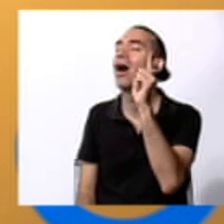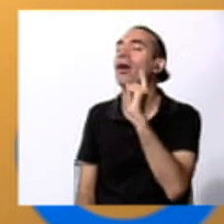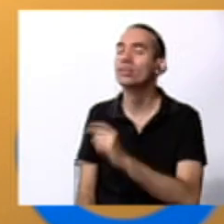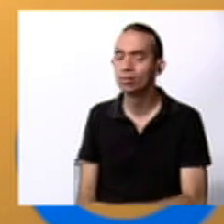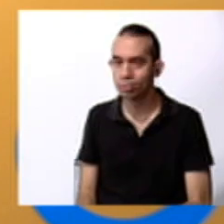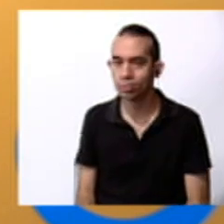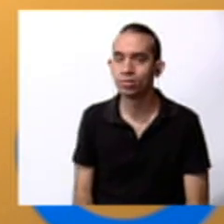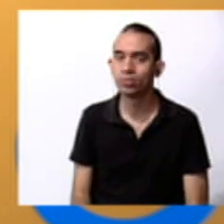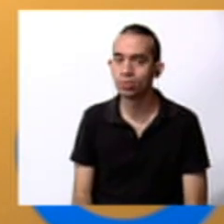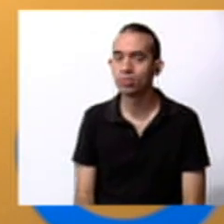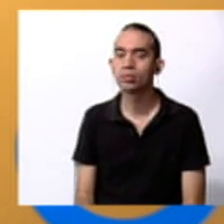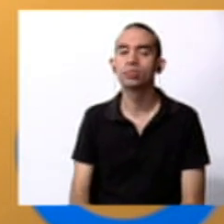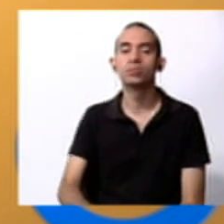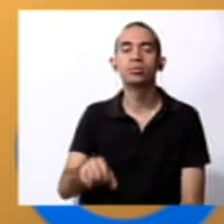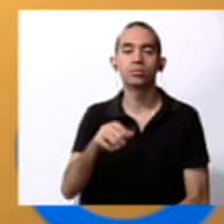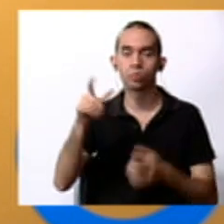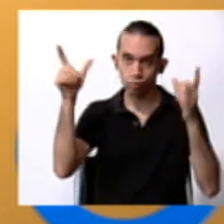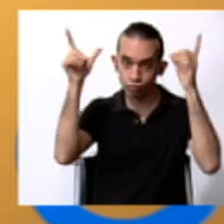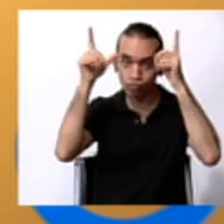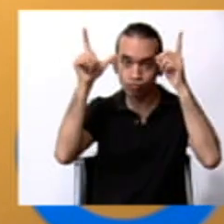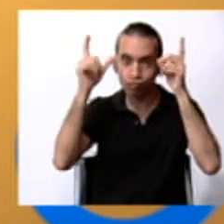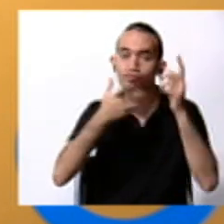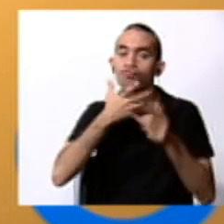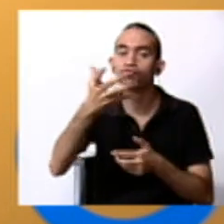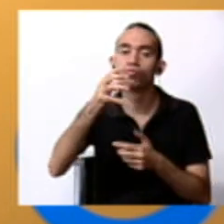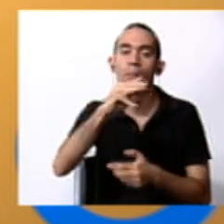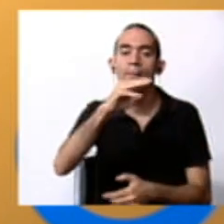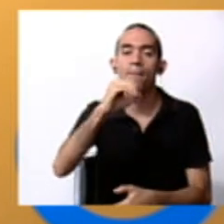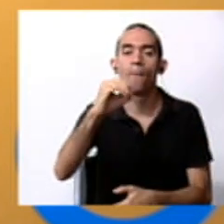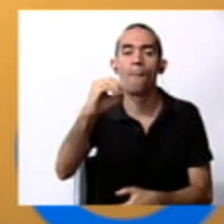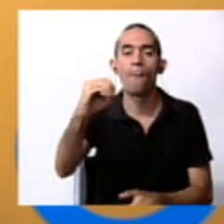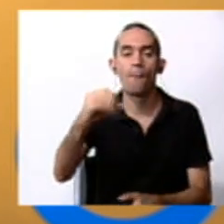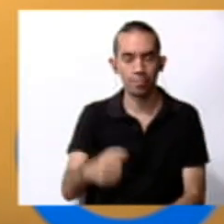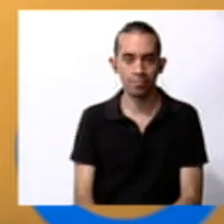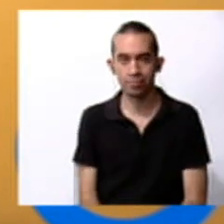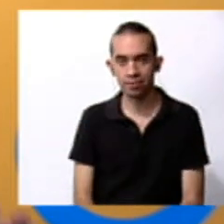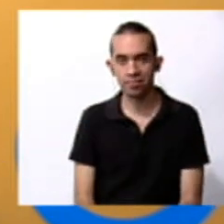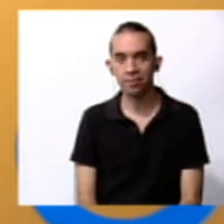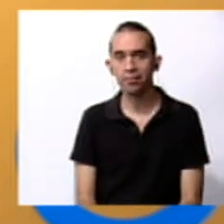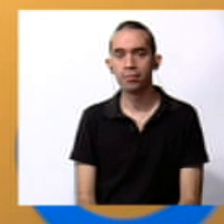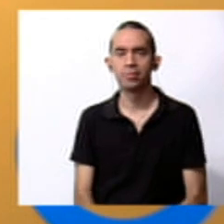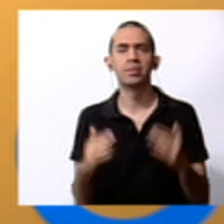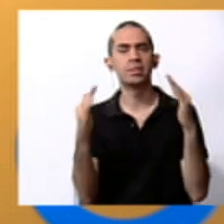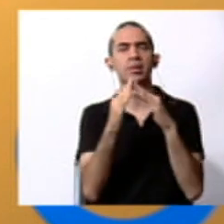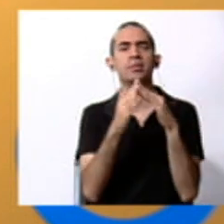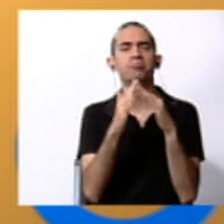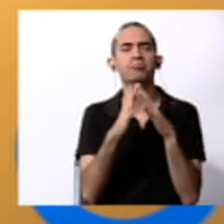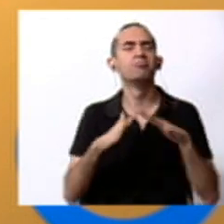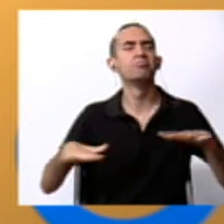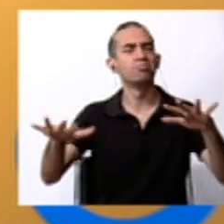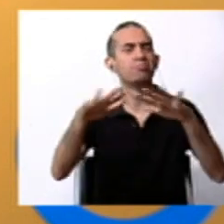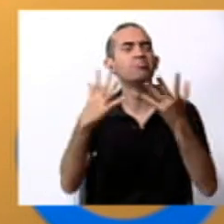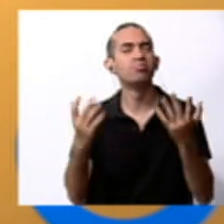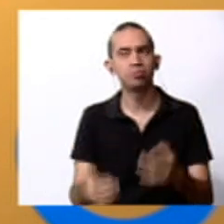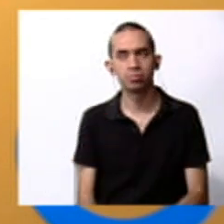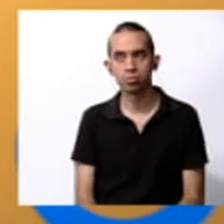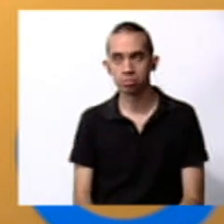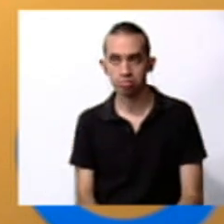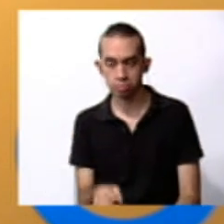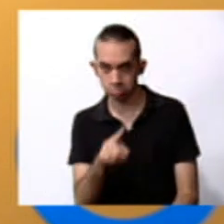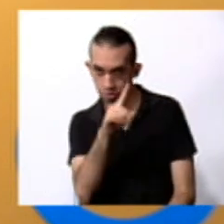good. Cows moo. And where does the cow live? Does it